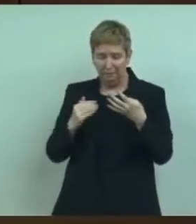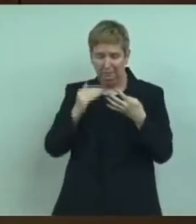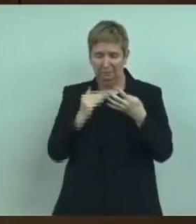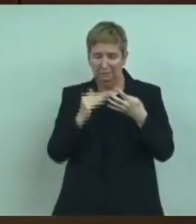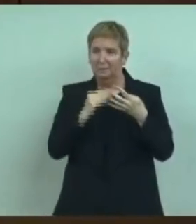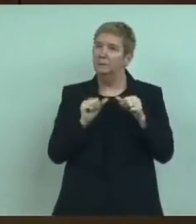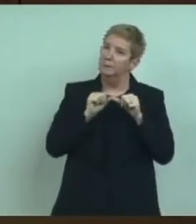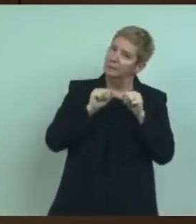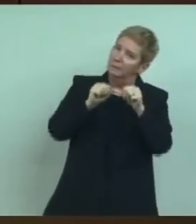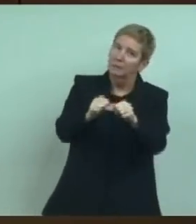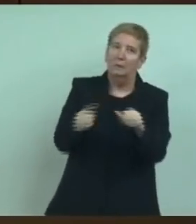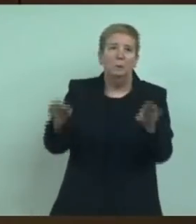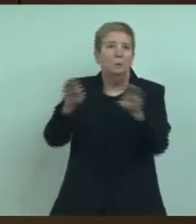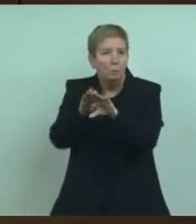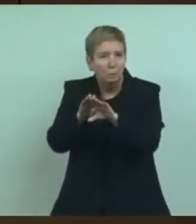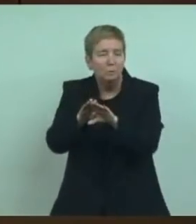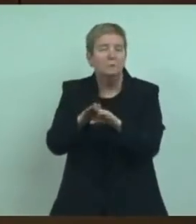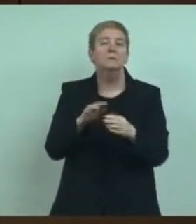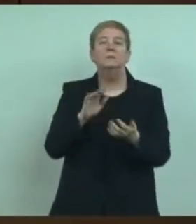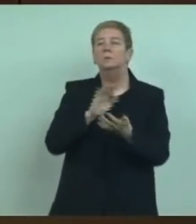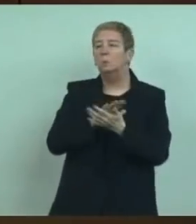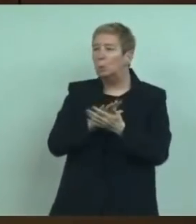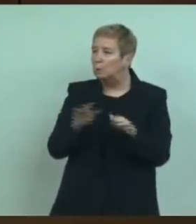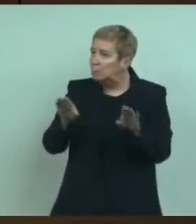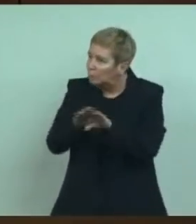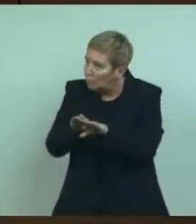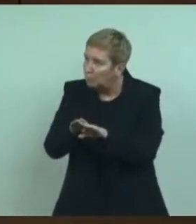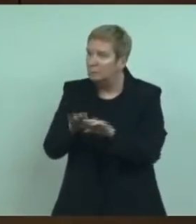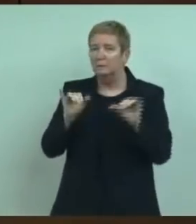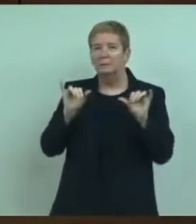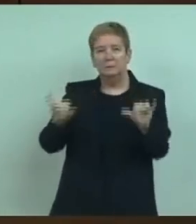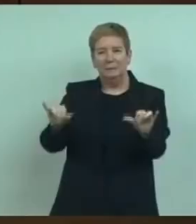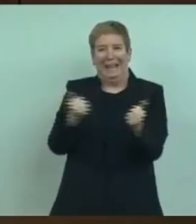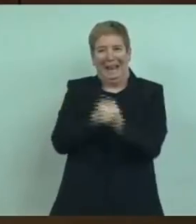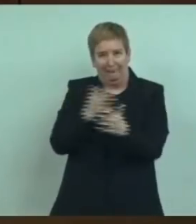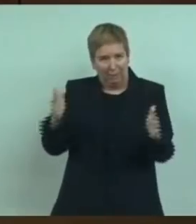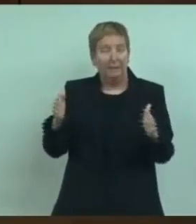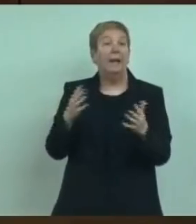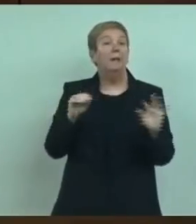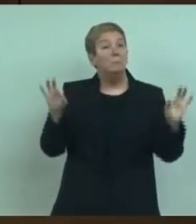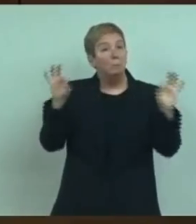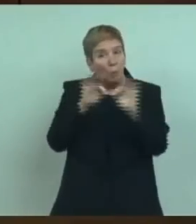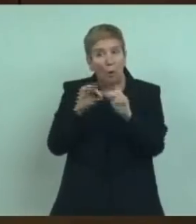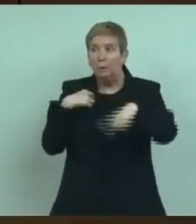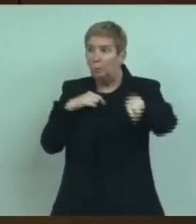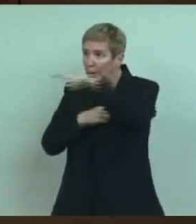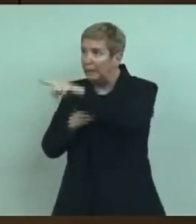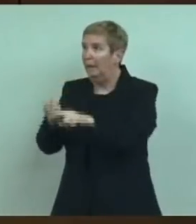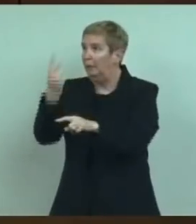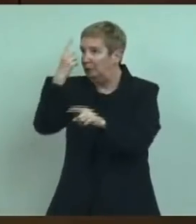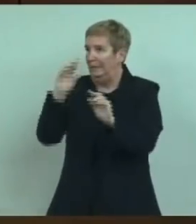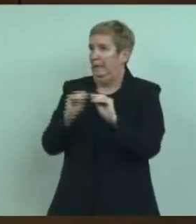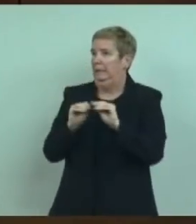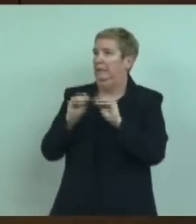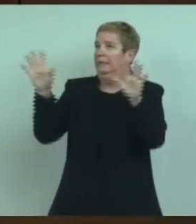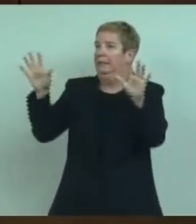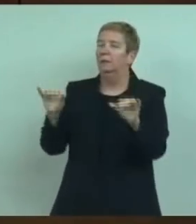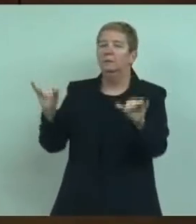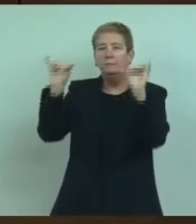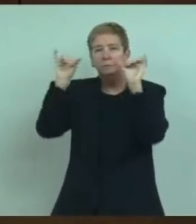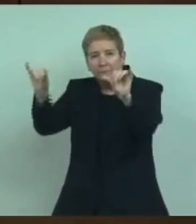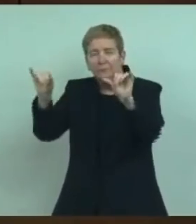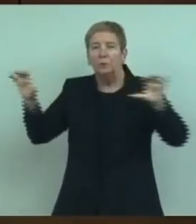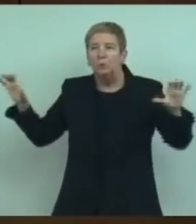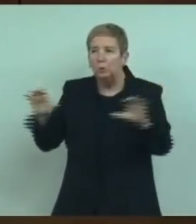with making sure that we've maintained school closures, that we're very clear that we need you to keep doing this work,